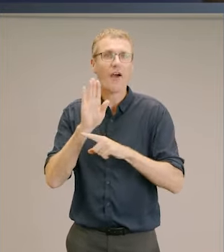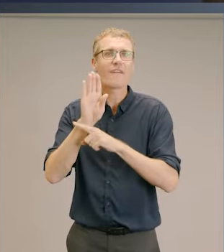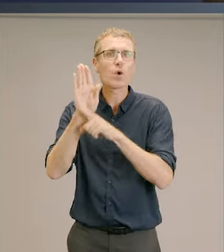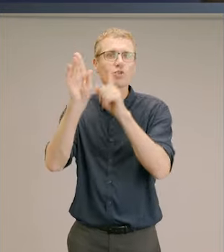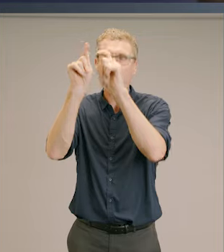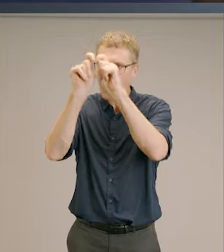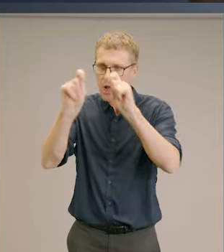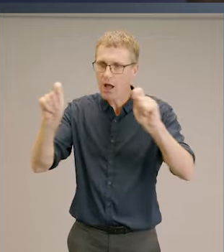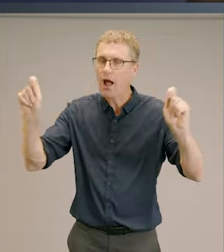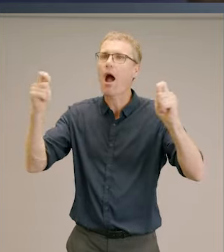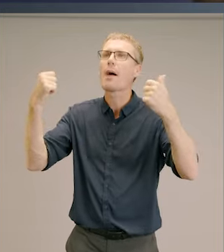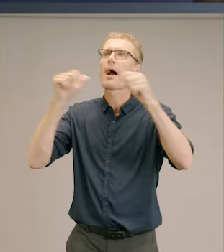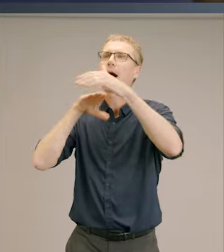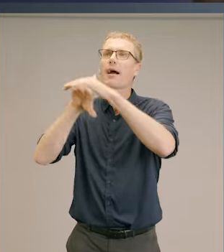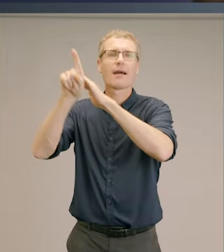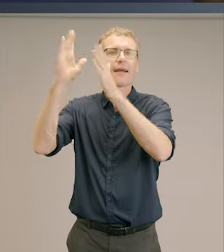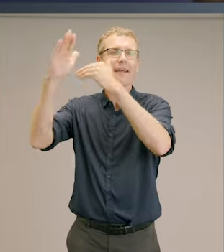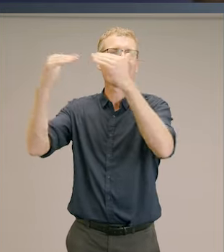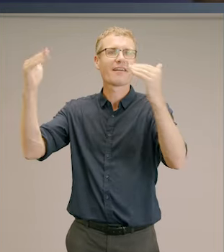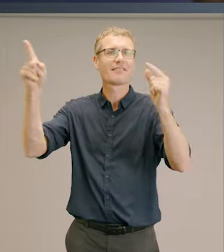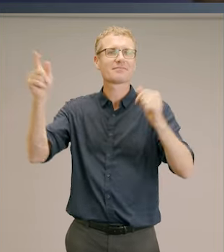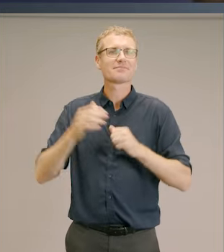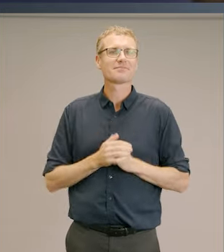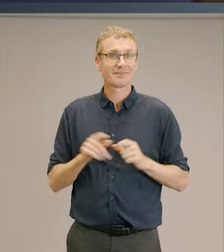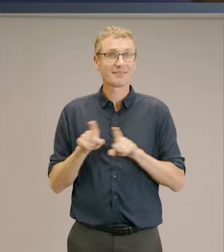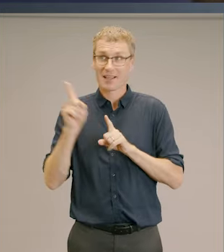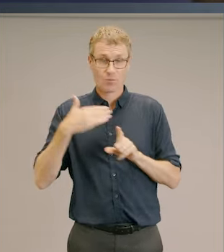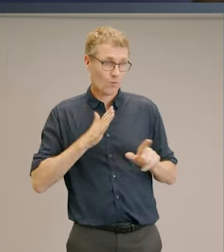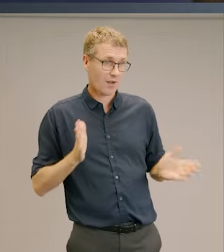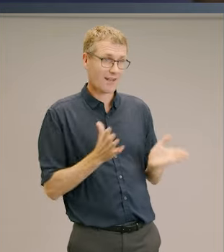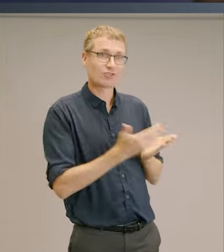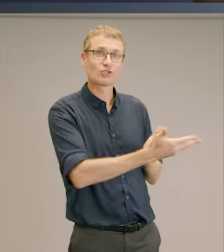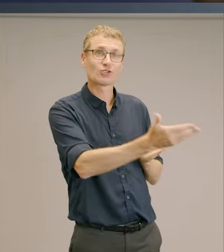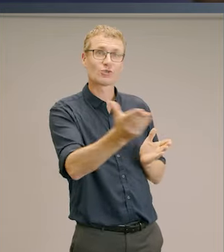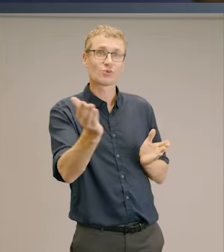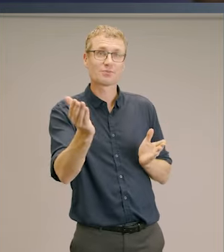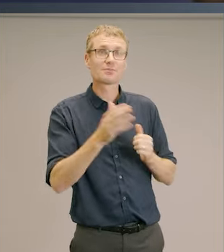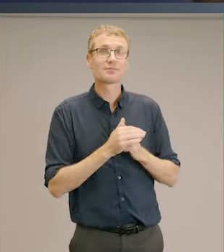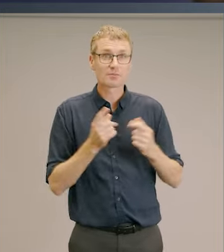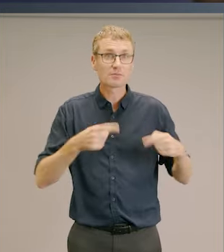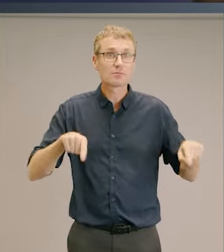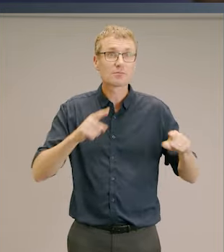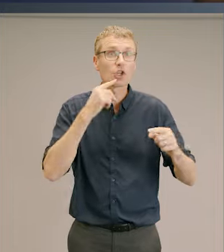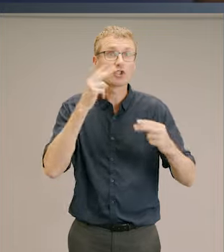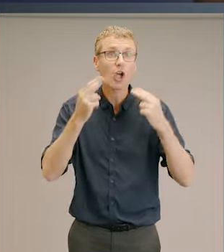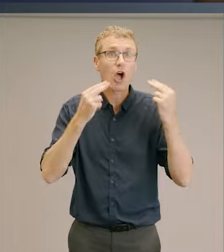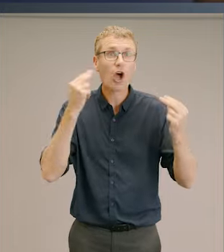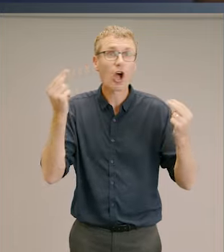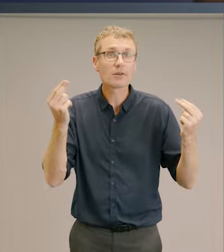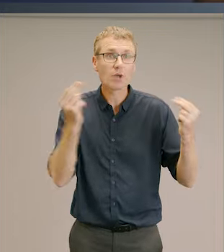marquee awaiting. And I know he's got that encouragement for all of us this morning.